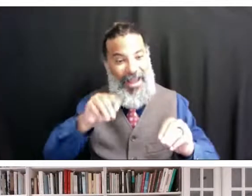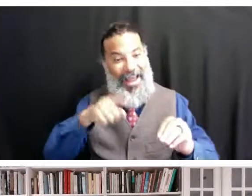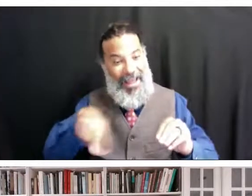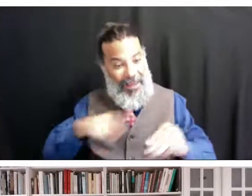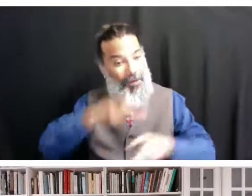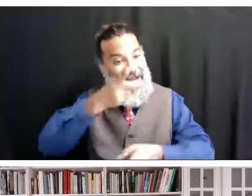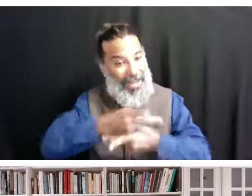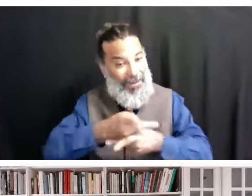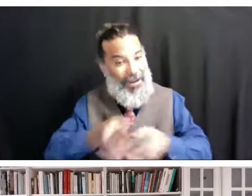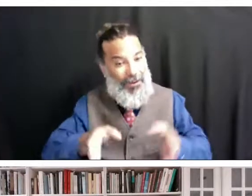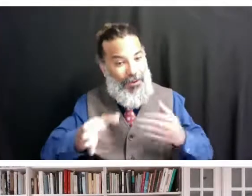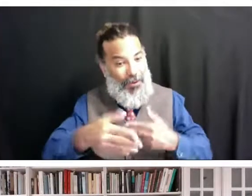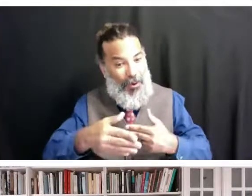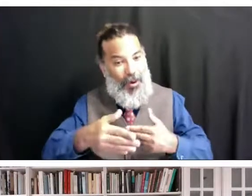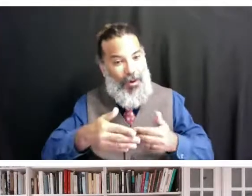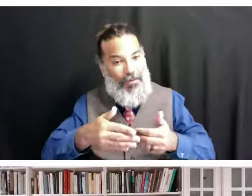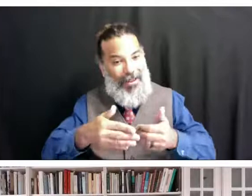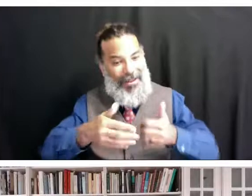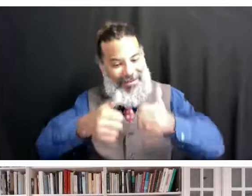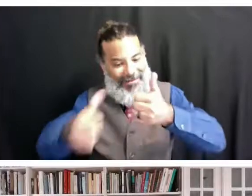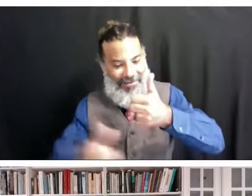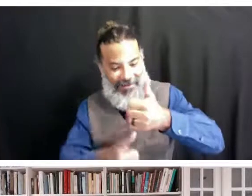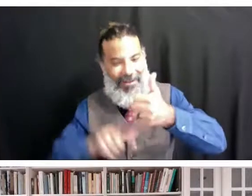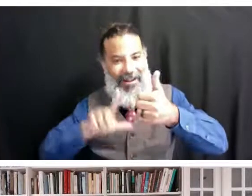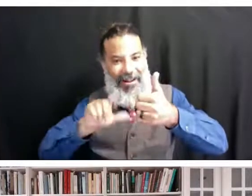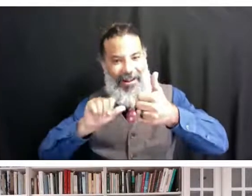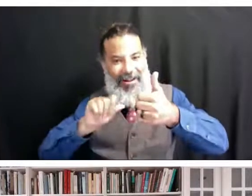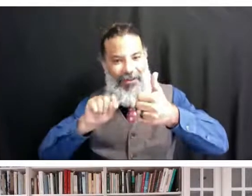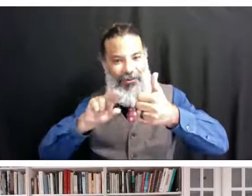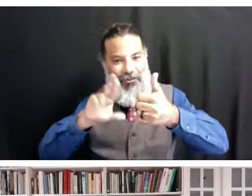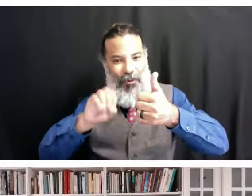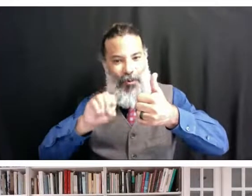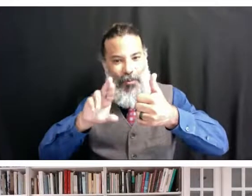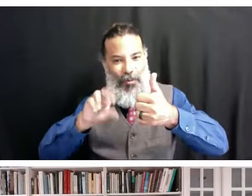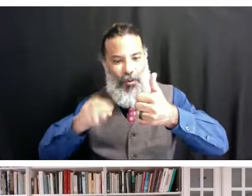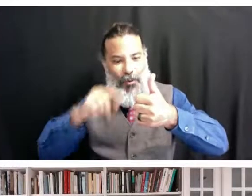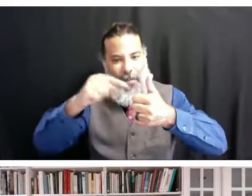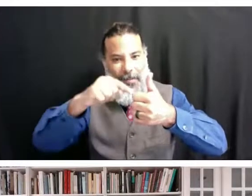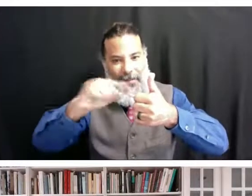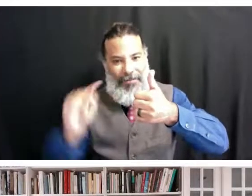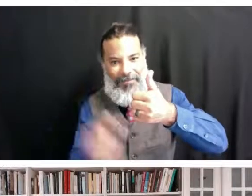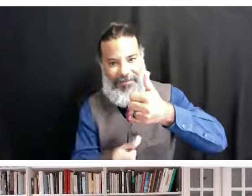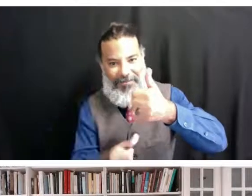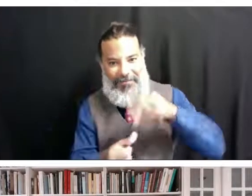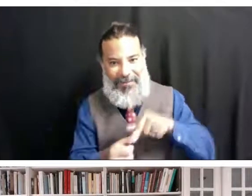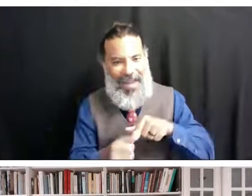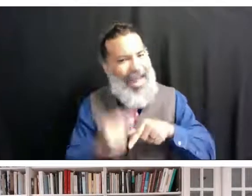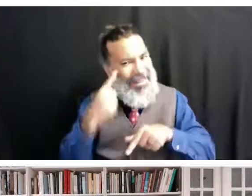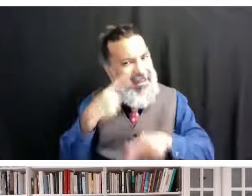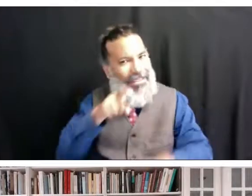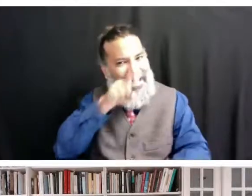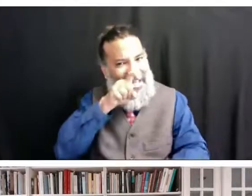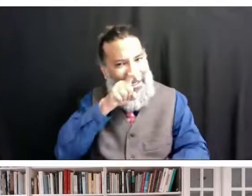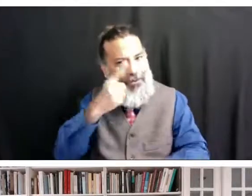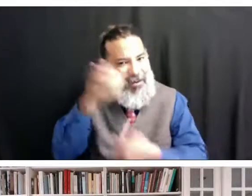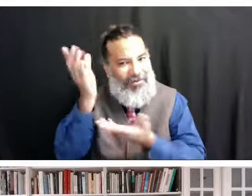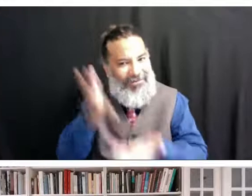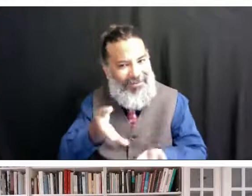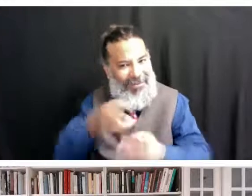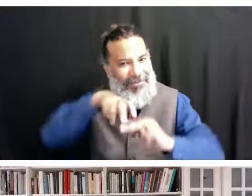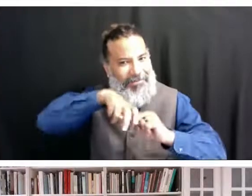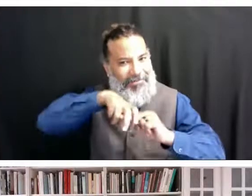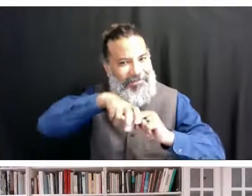kept in the room immediately below the Latrobe room. And I believe there was an eagle as part of that